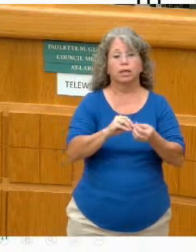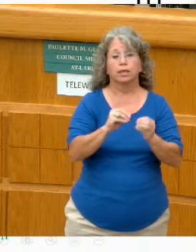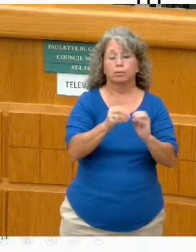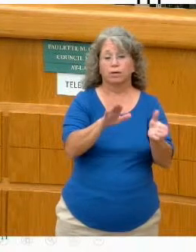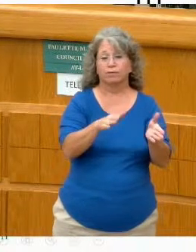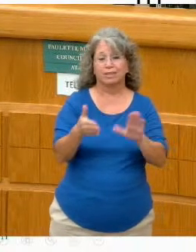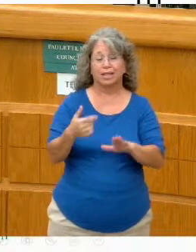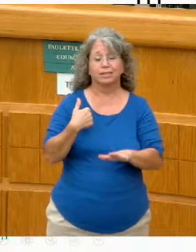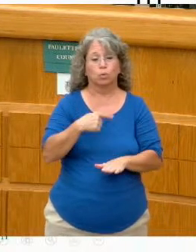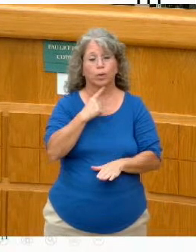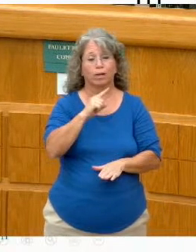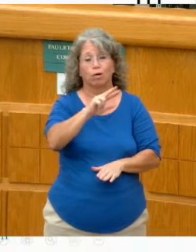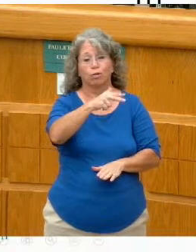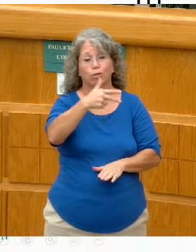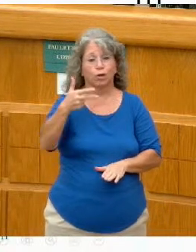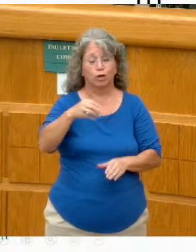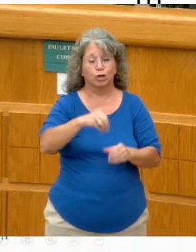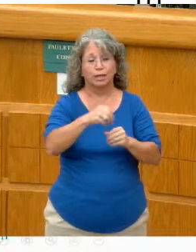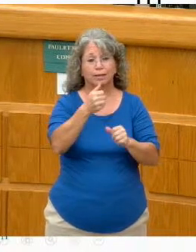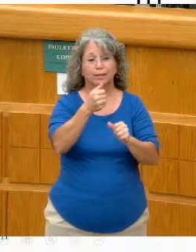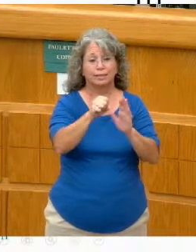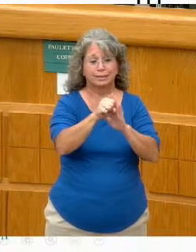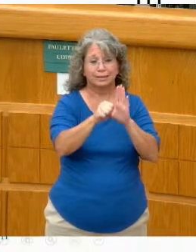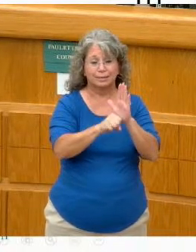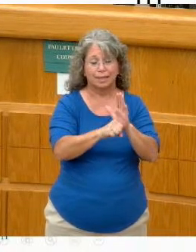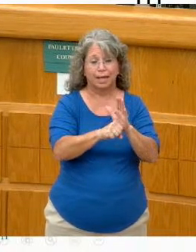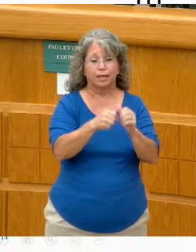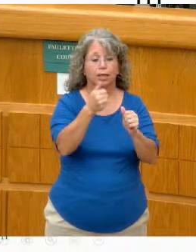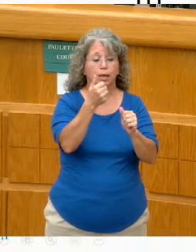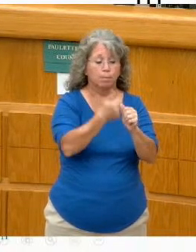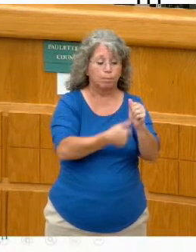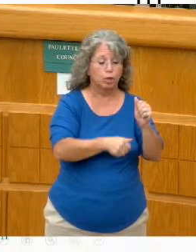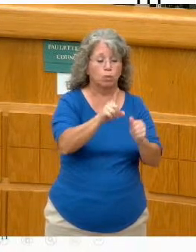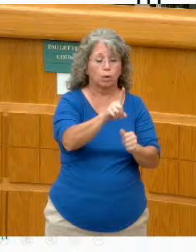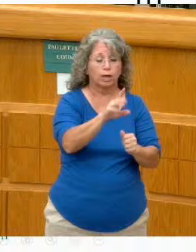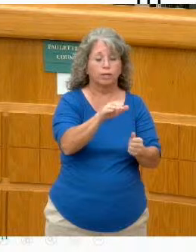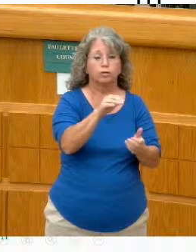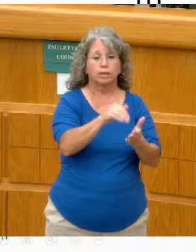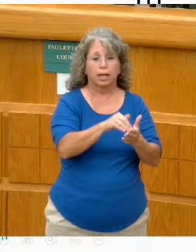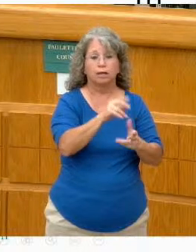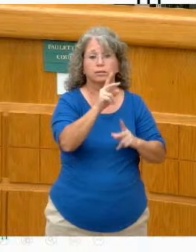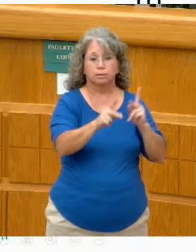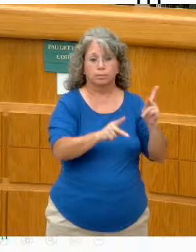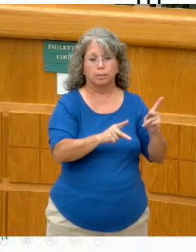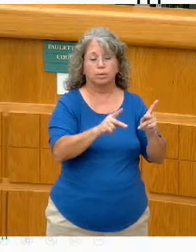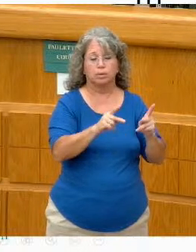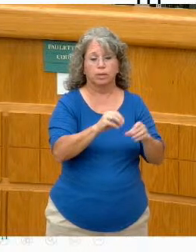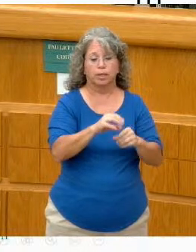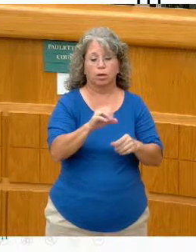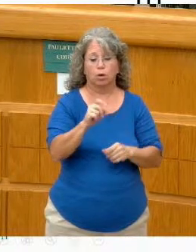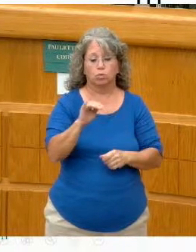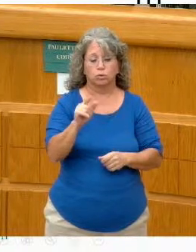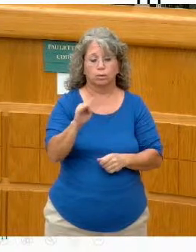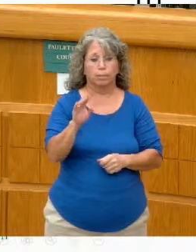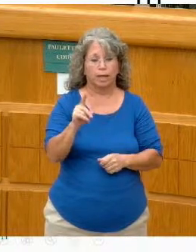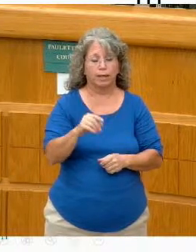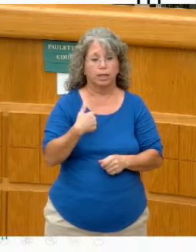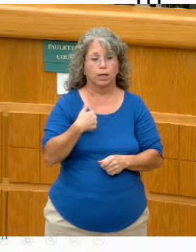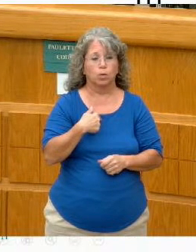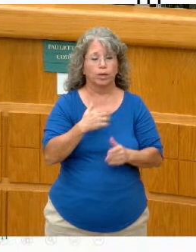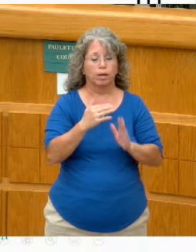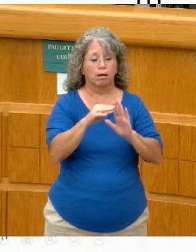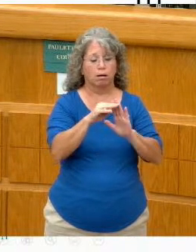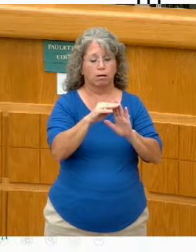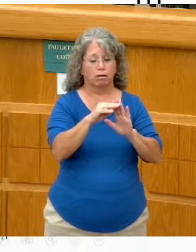in the state right now per capita in the Coastal Bend area, behind only Victoria and the lower Rio Grande